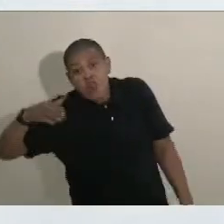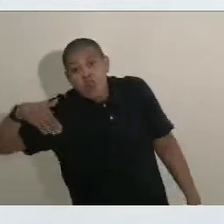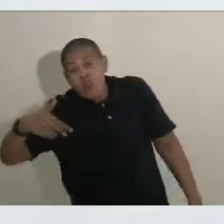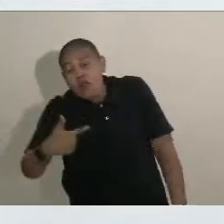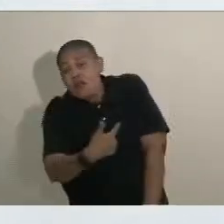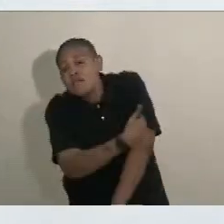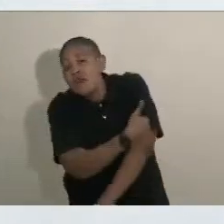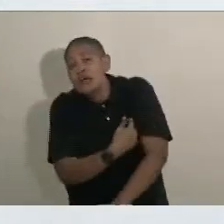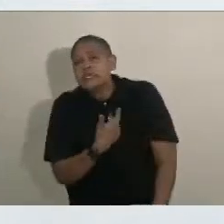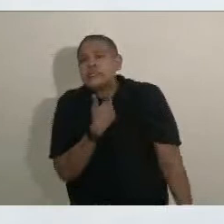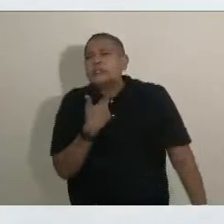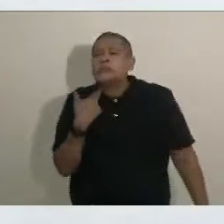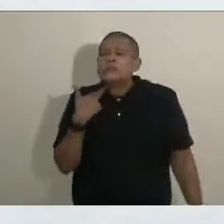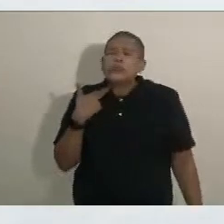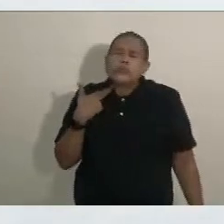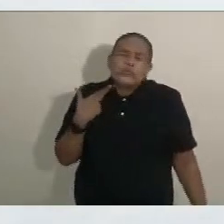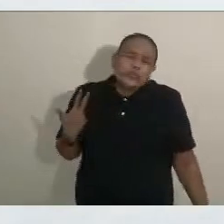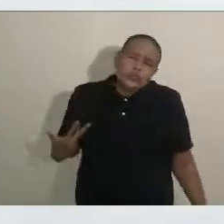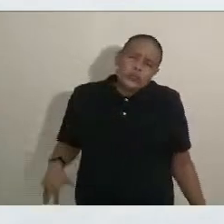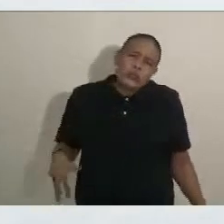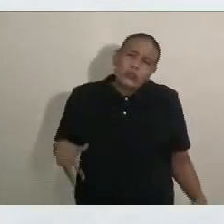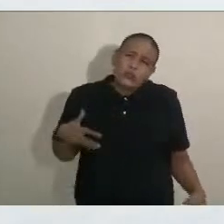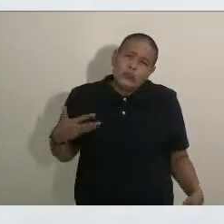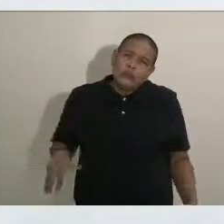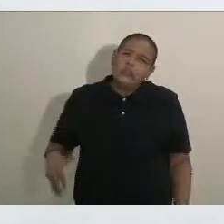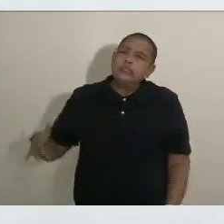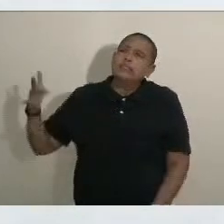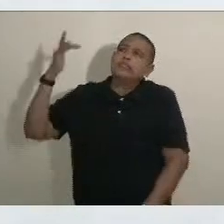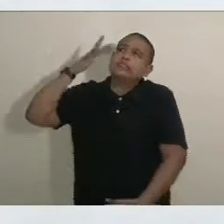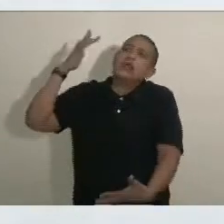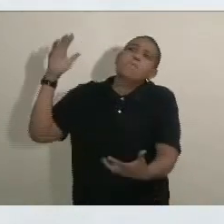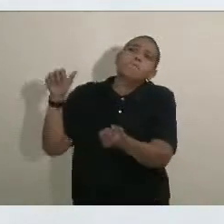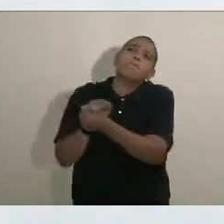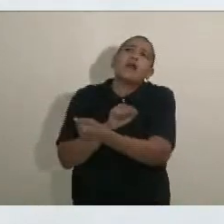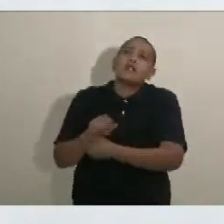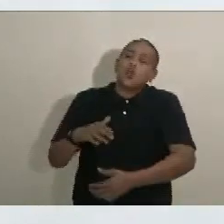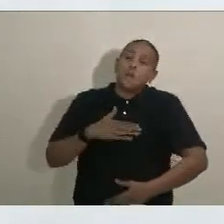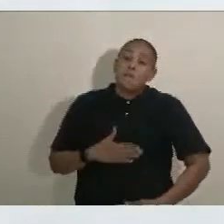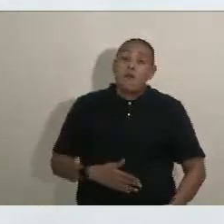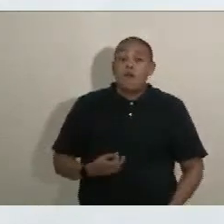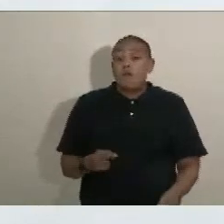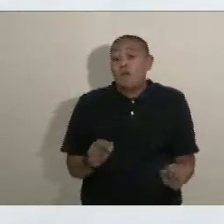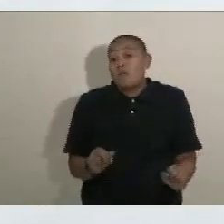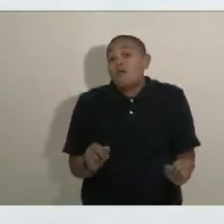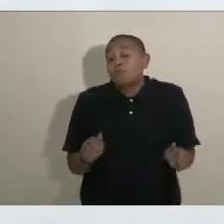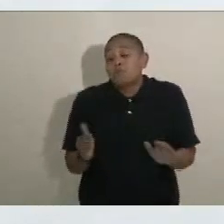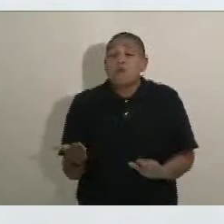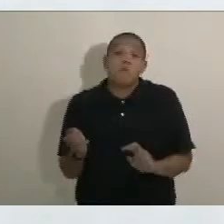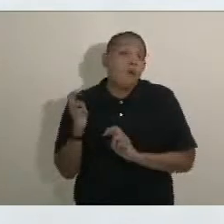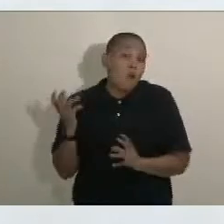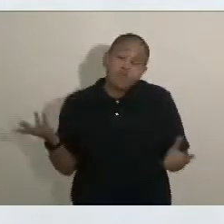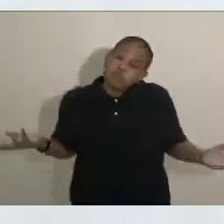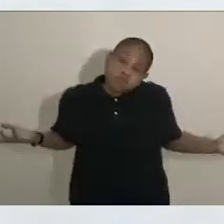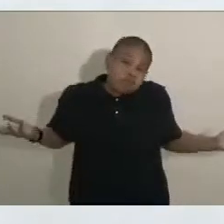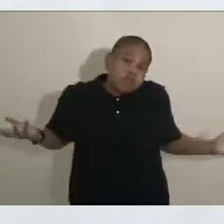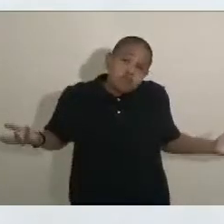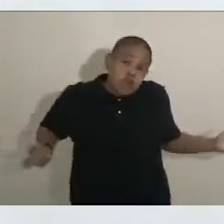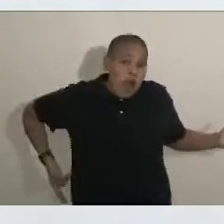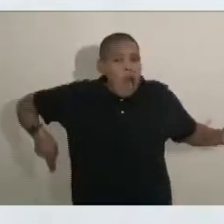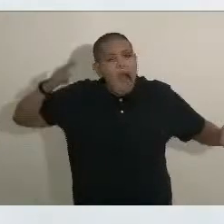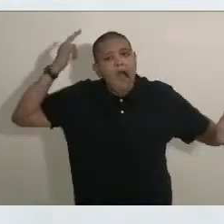the risk of significant damage to you and even death is exponentially